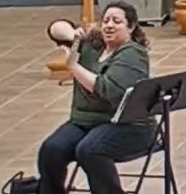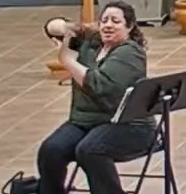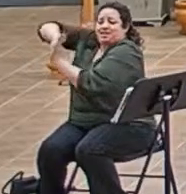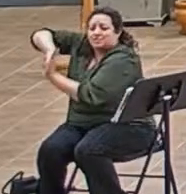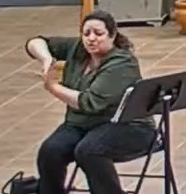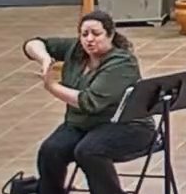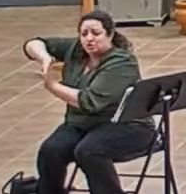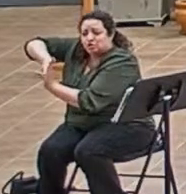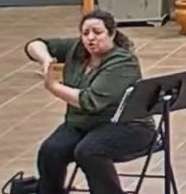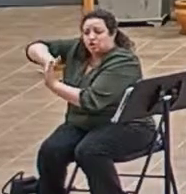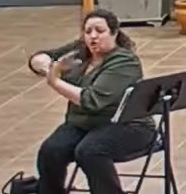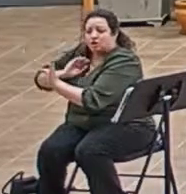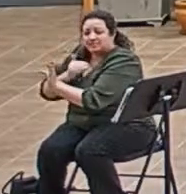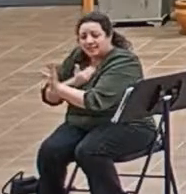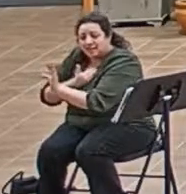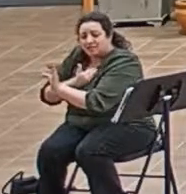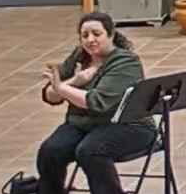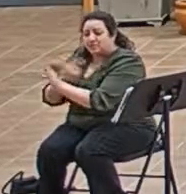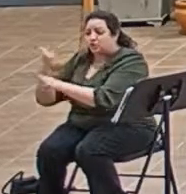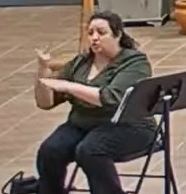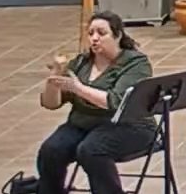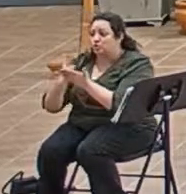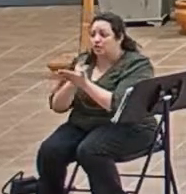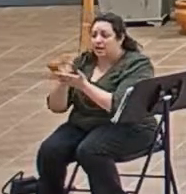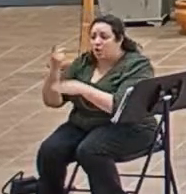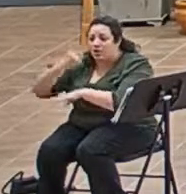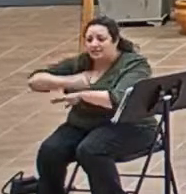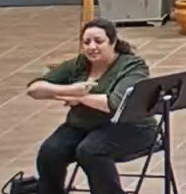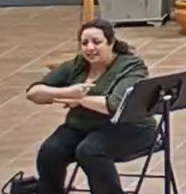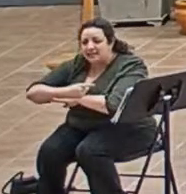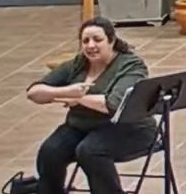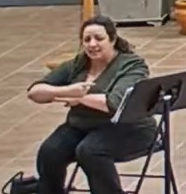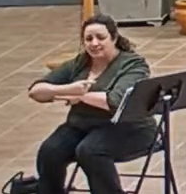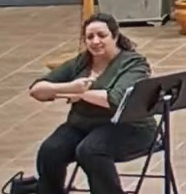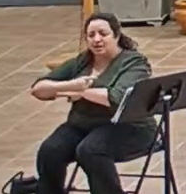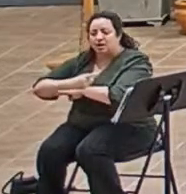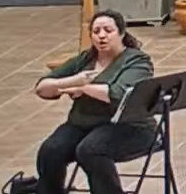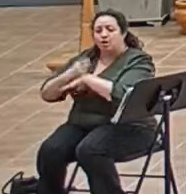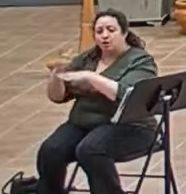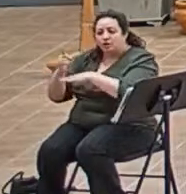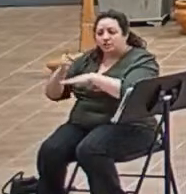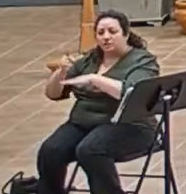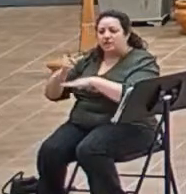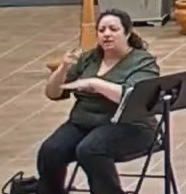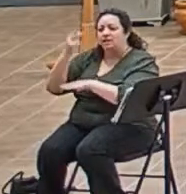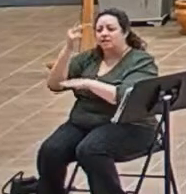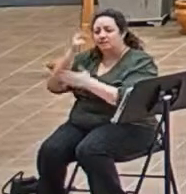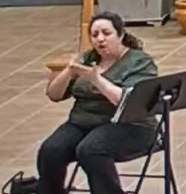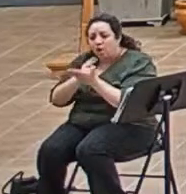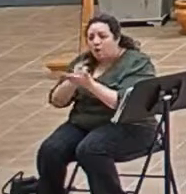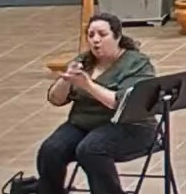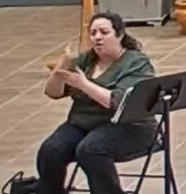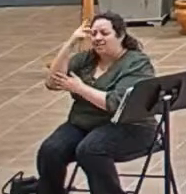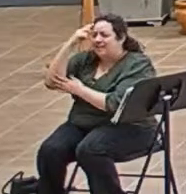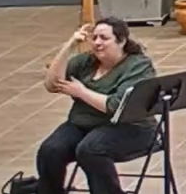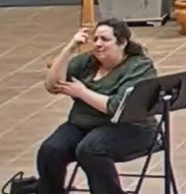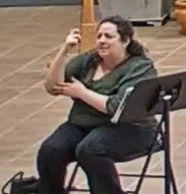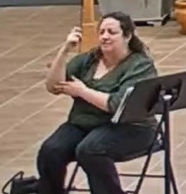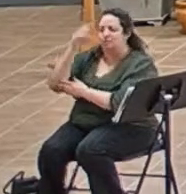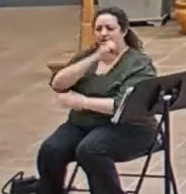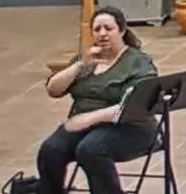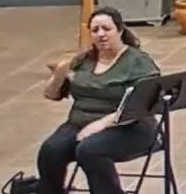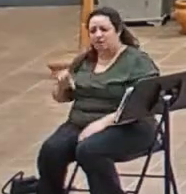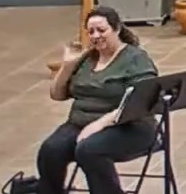Triduum, which is the Paschal mystery of Christ. That's what it's about, where